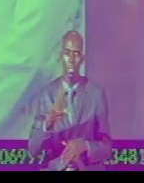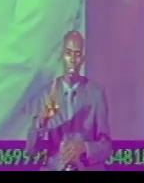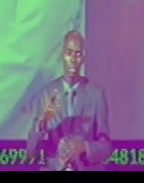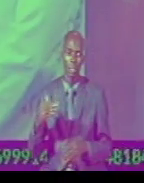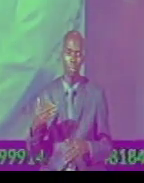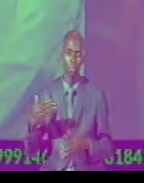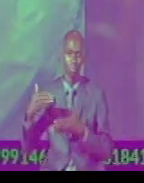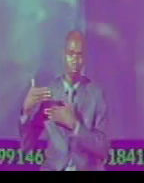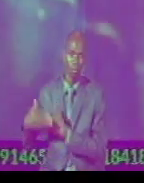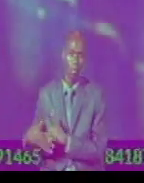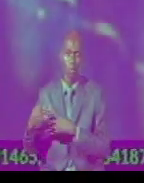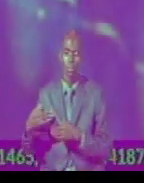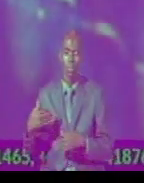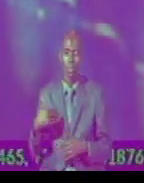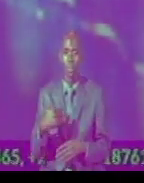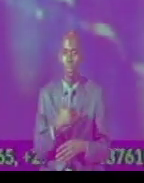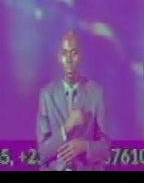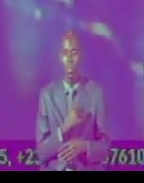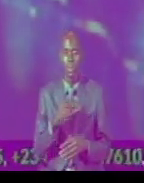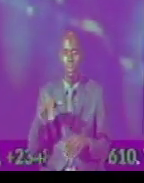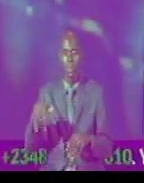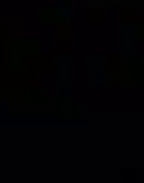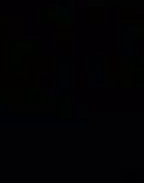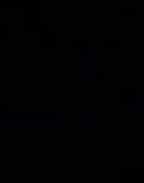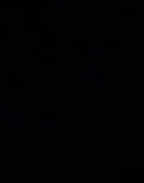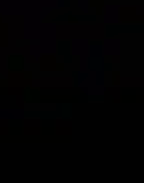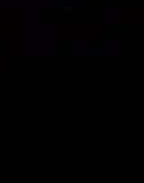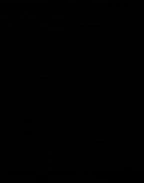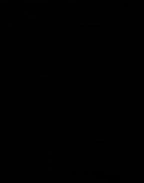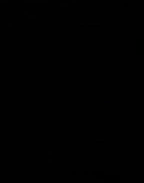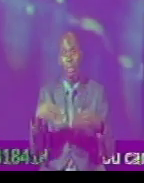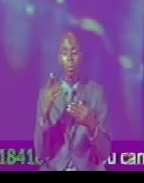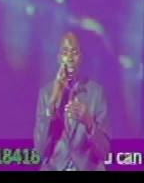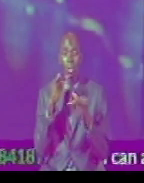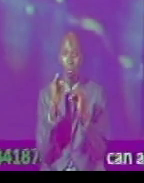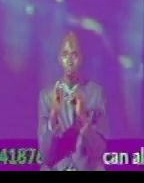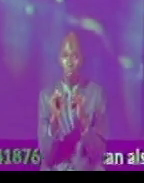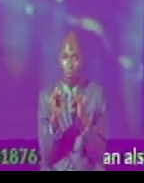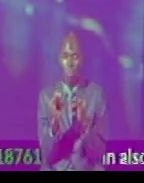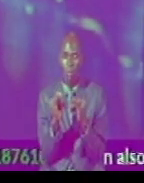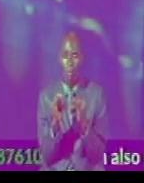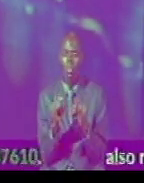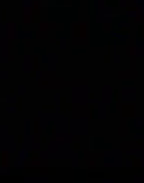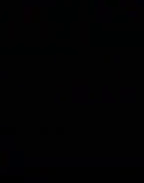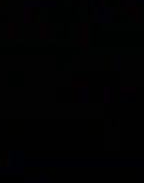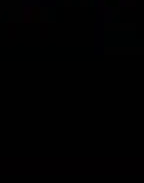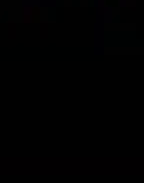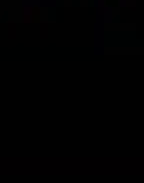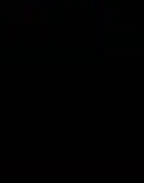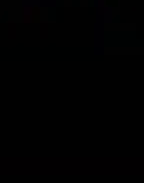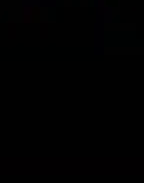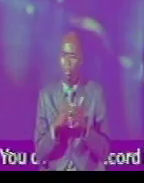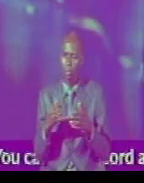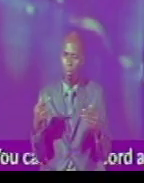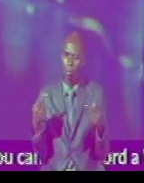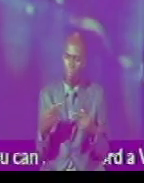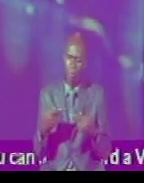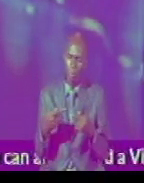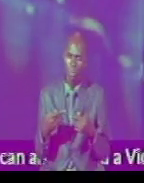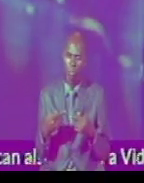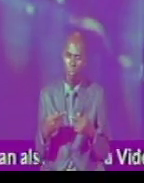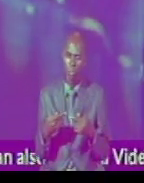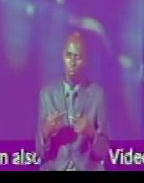gave me rules and regulations. I said, is it paining me? I said, not, it's not paining me. He said, okay. When you want to sleep, sleep face